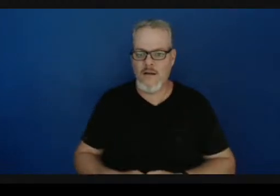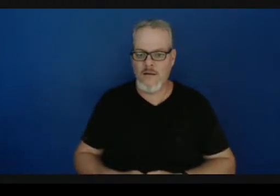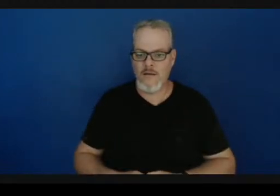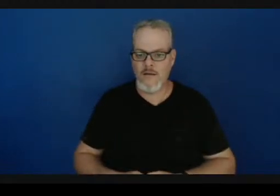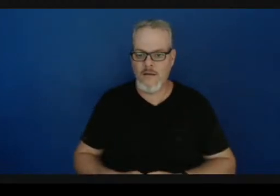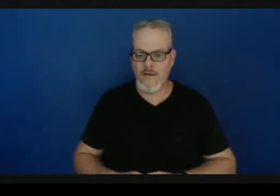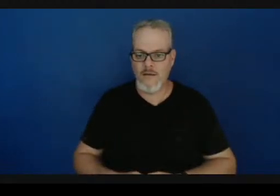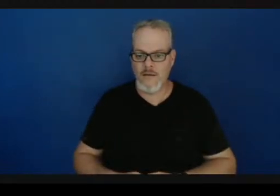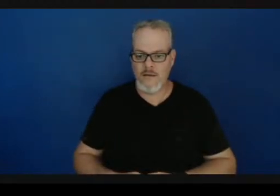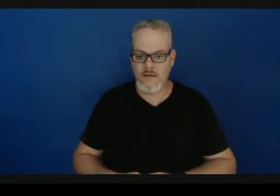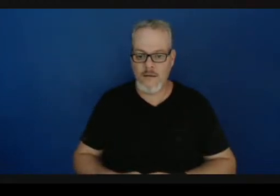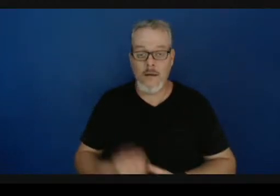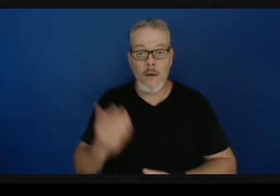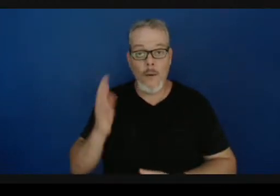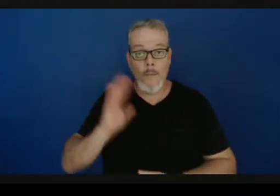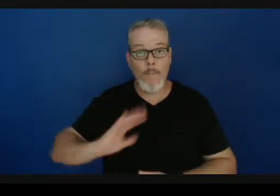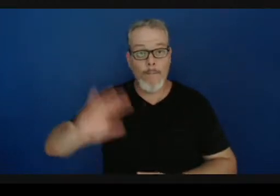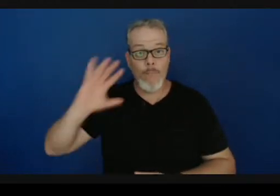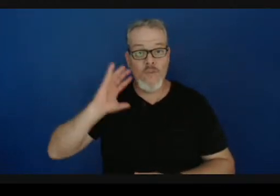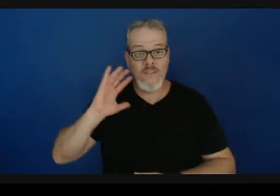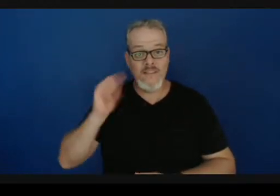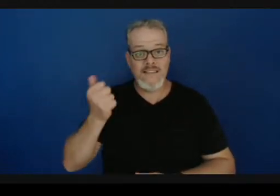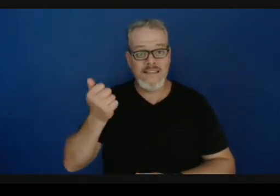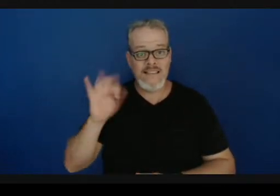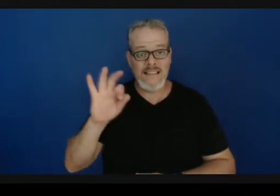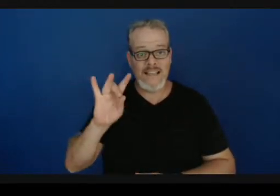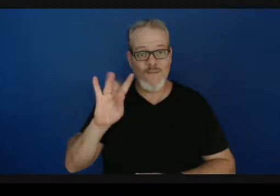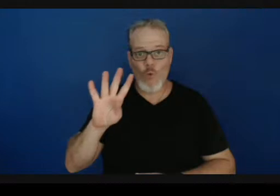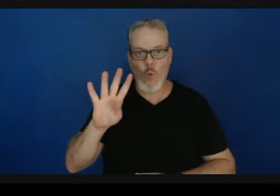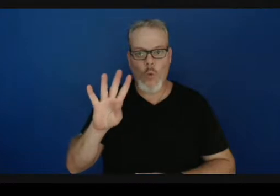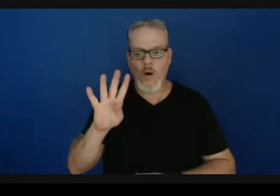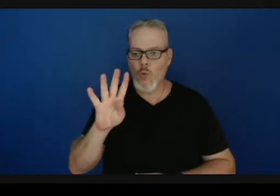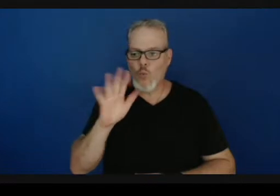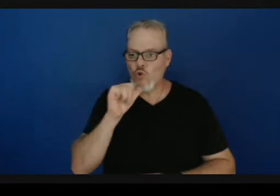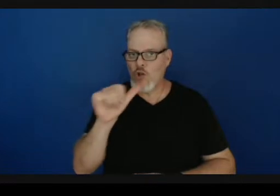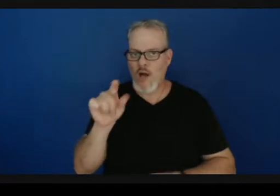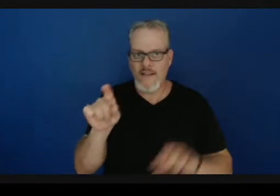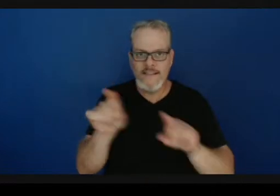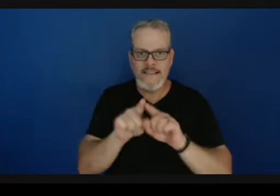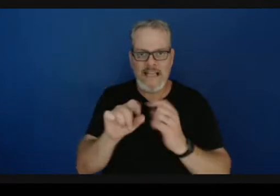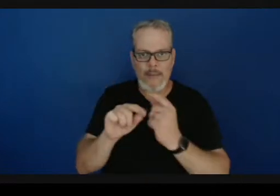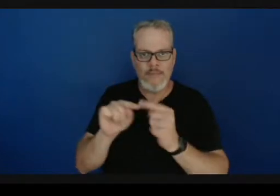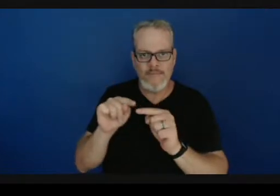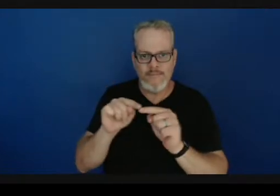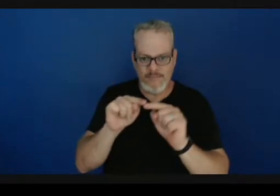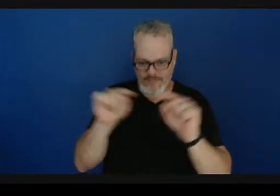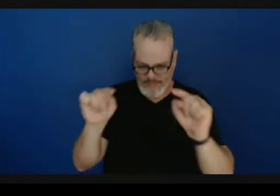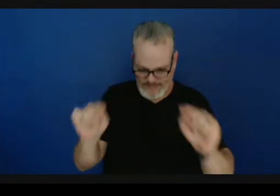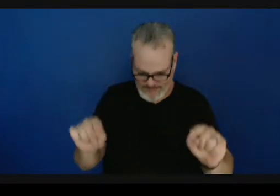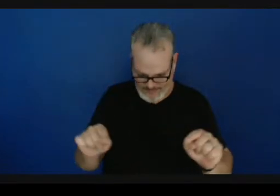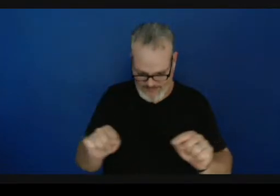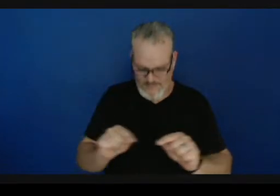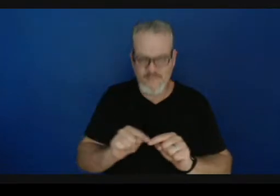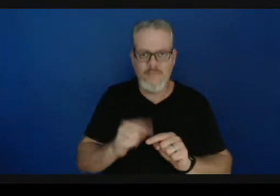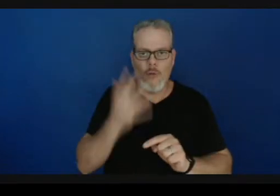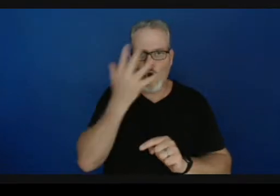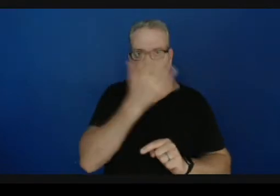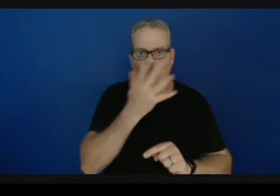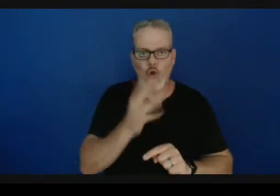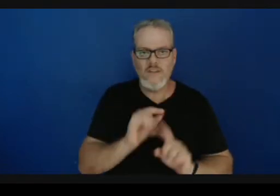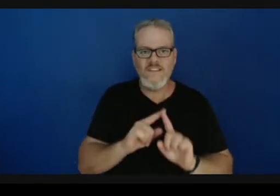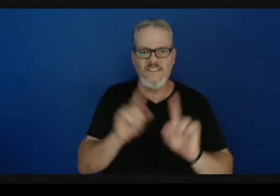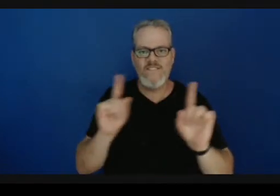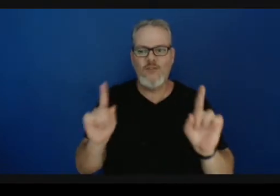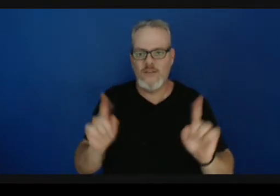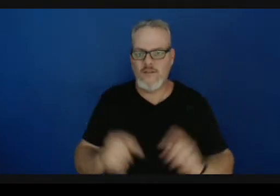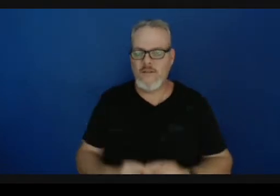note that the previous flow from 84 was not quite as same extent. Right? A little bit different before and